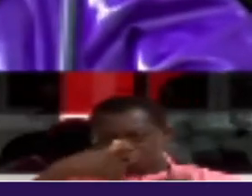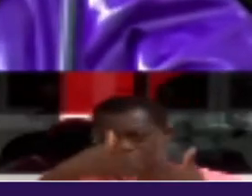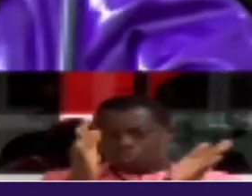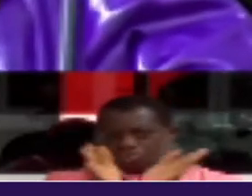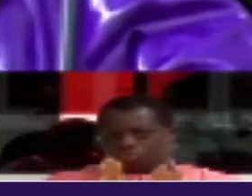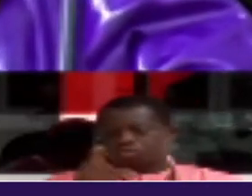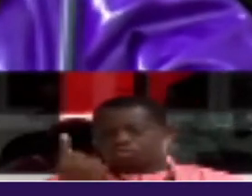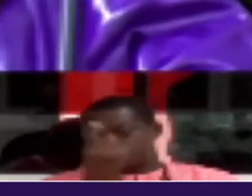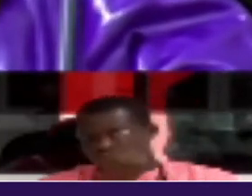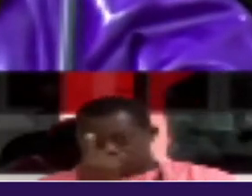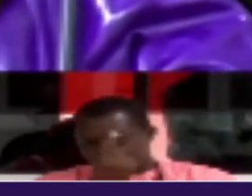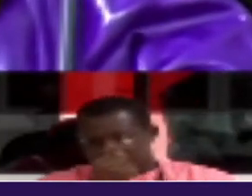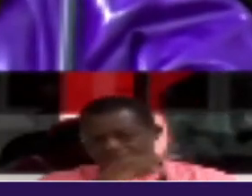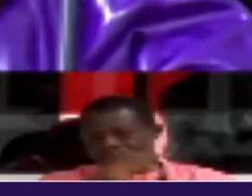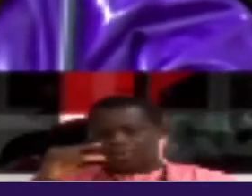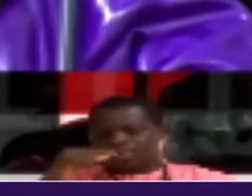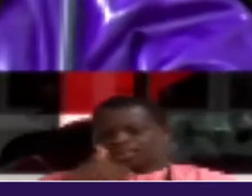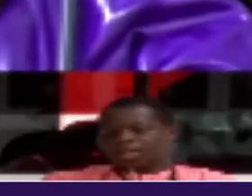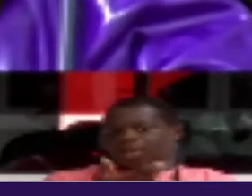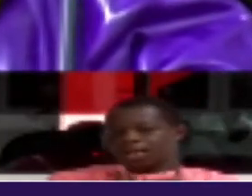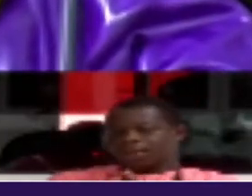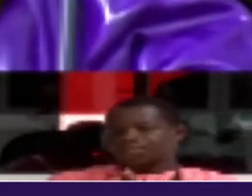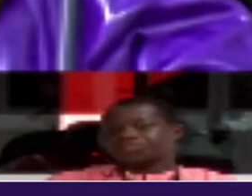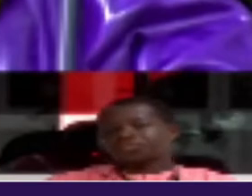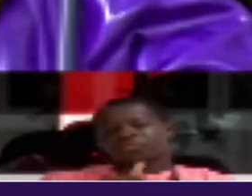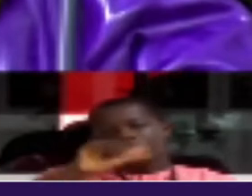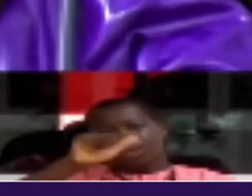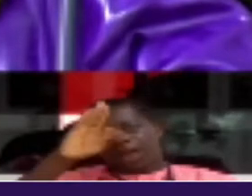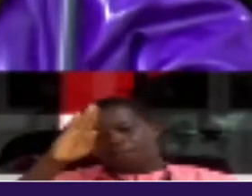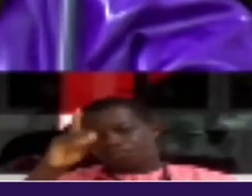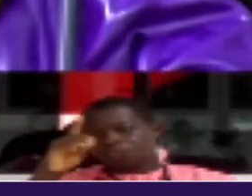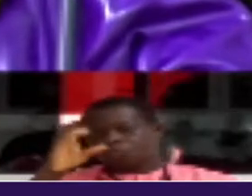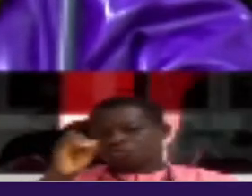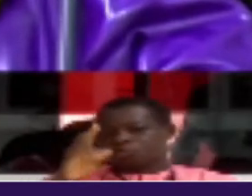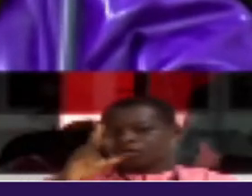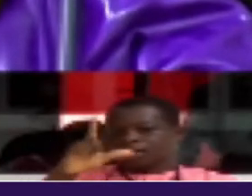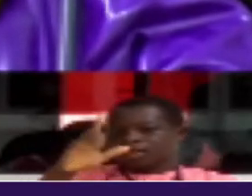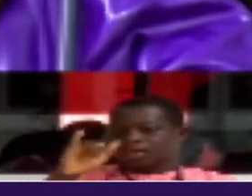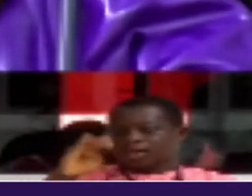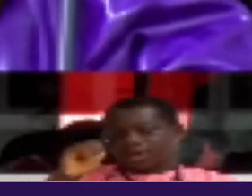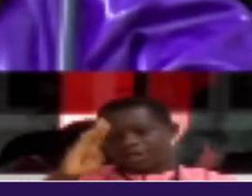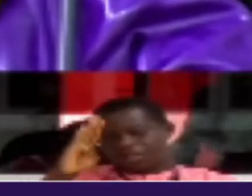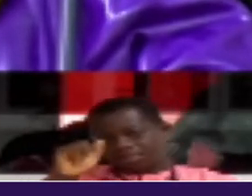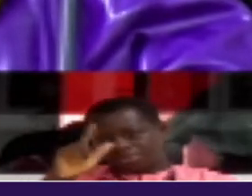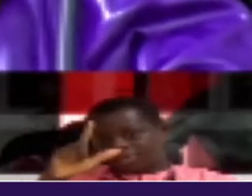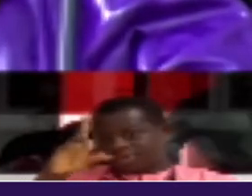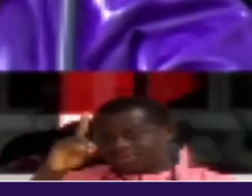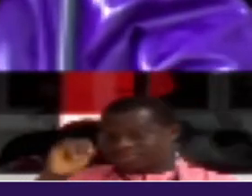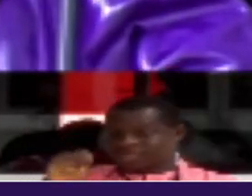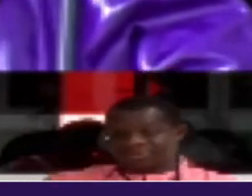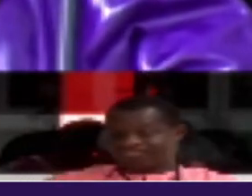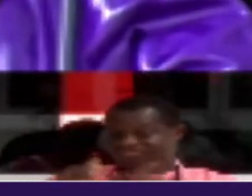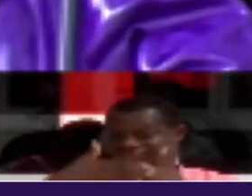the only names I have are Abdoulaye Balde, Adama Balde, Sololo, Suntukung